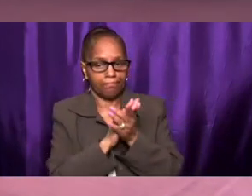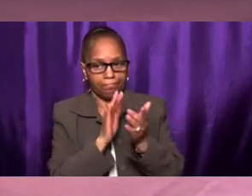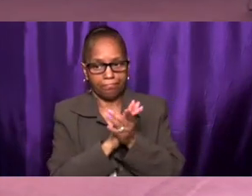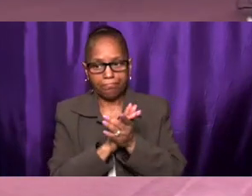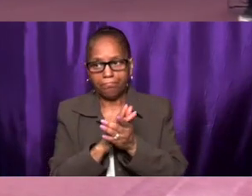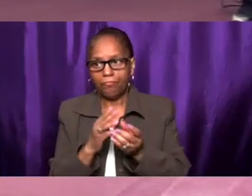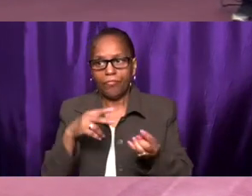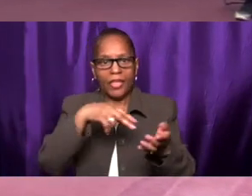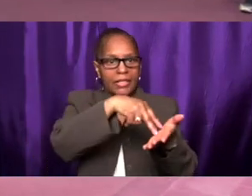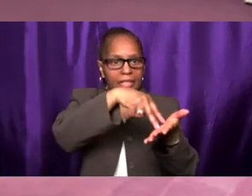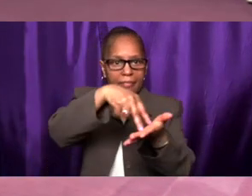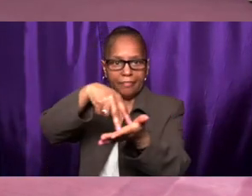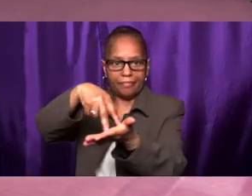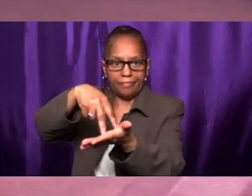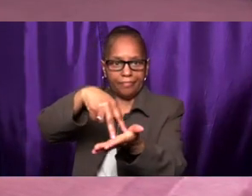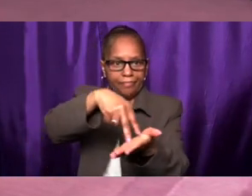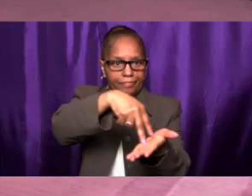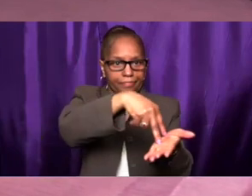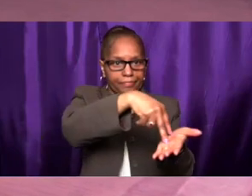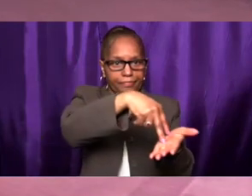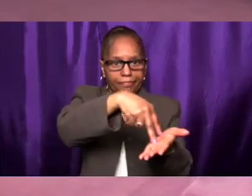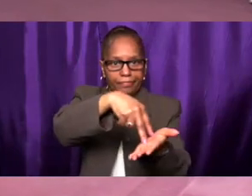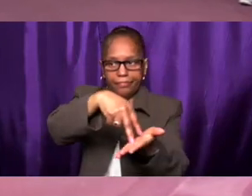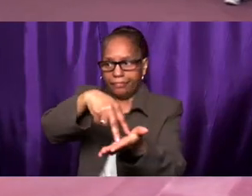I'm done. Stand to your feet, please.